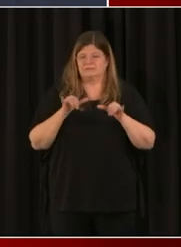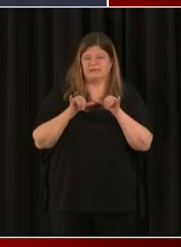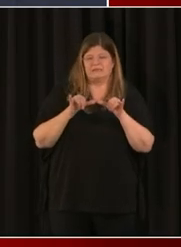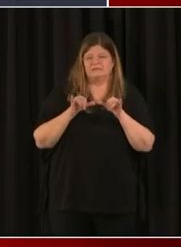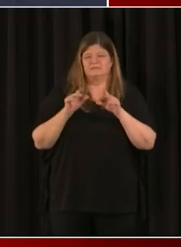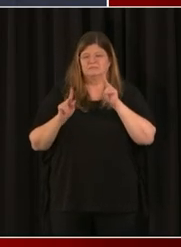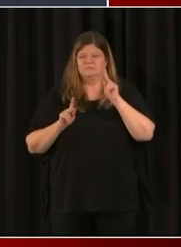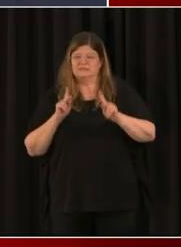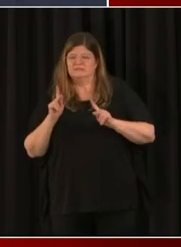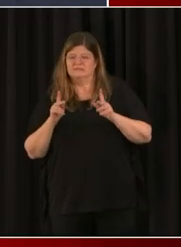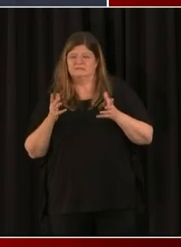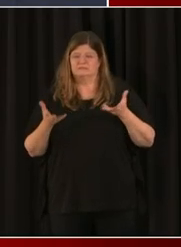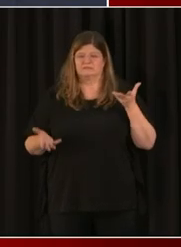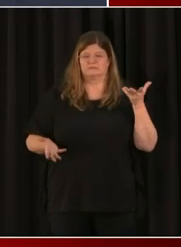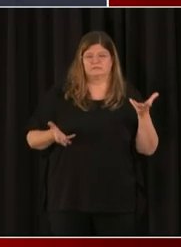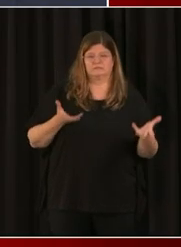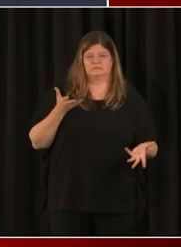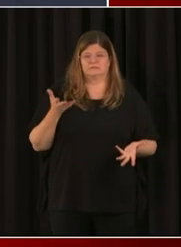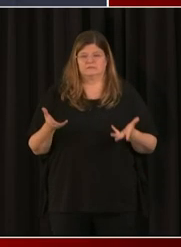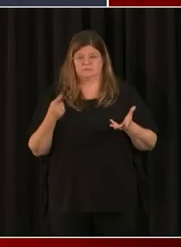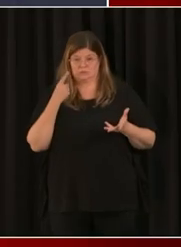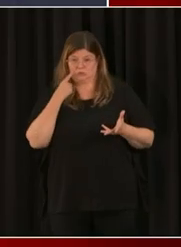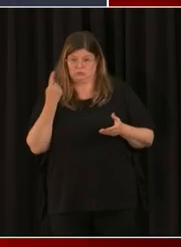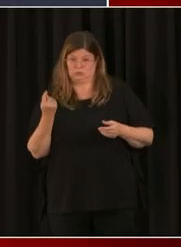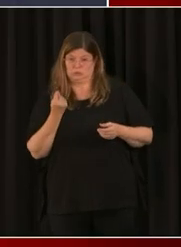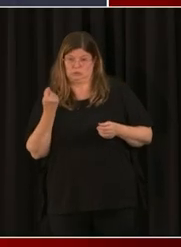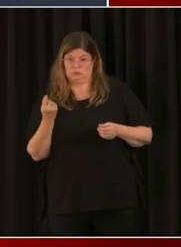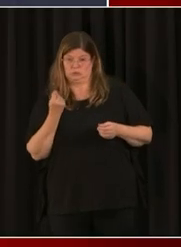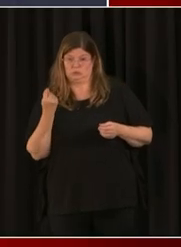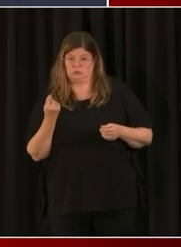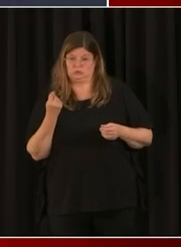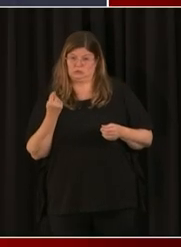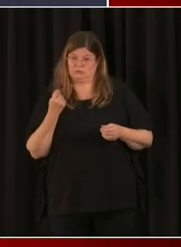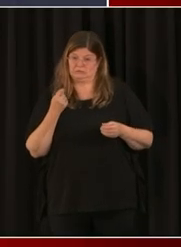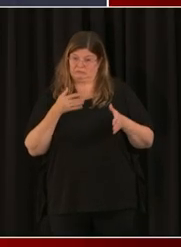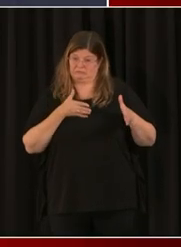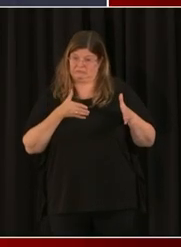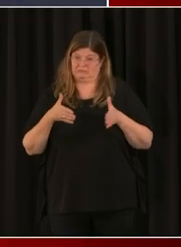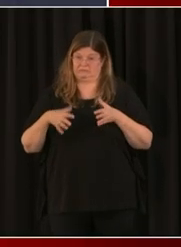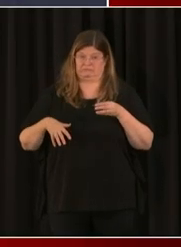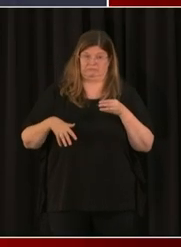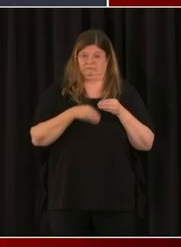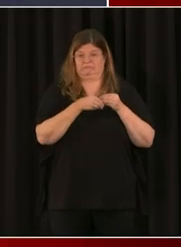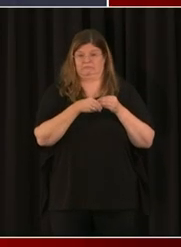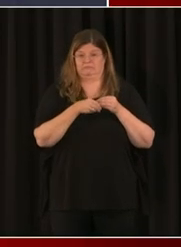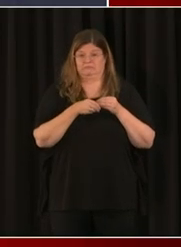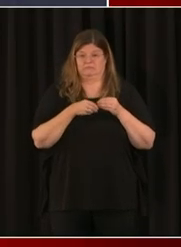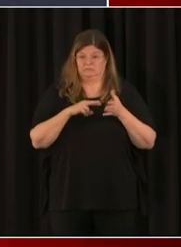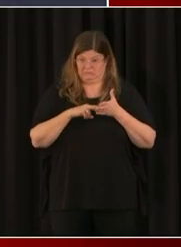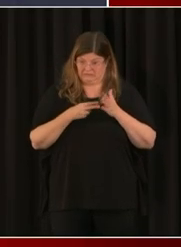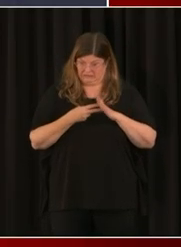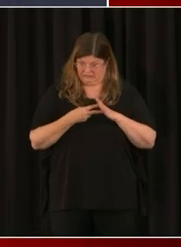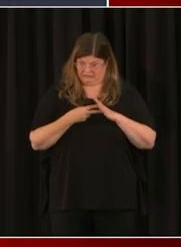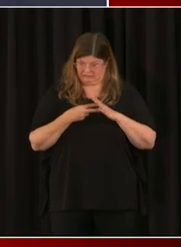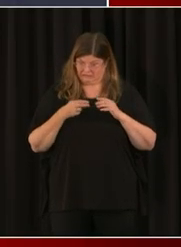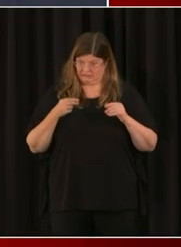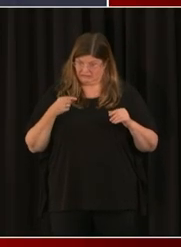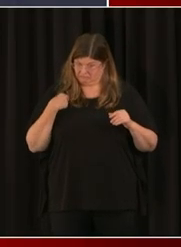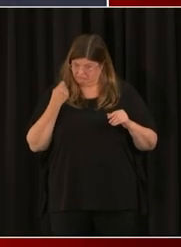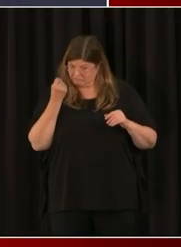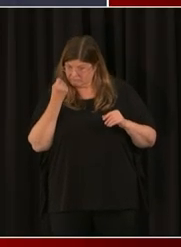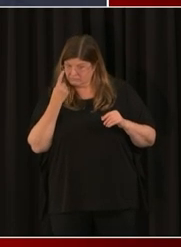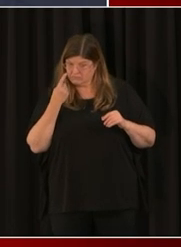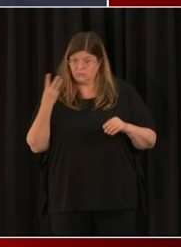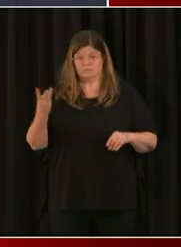you think they'll be. I think Tuesday is sort of a more recently planned part of the demonstration, so we don't have a great sense, and I'd be interested in what